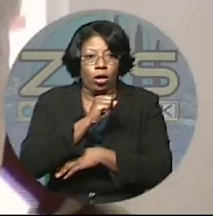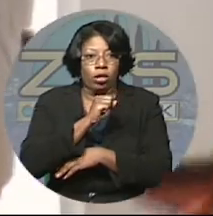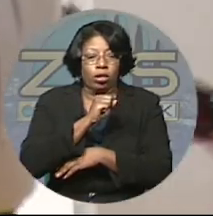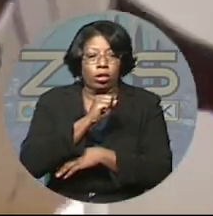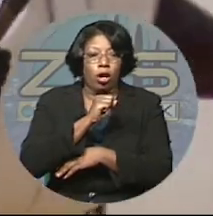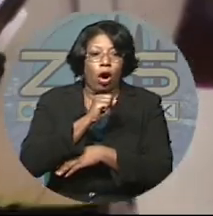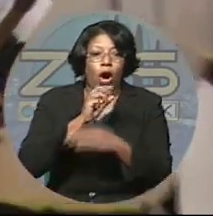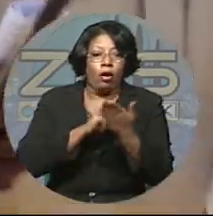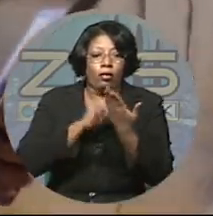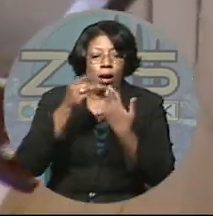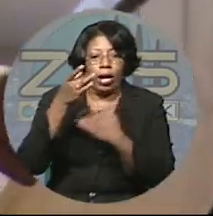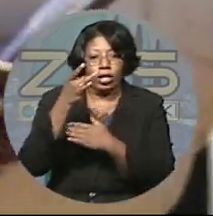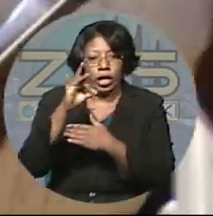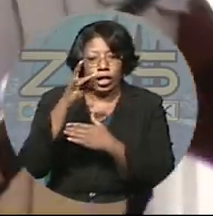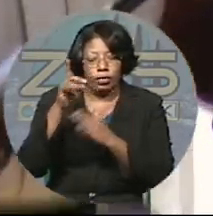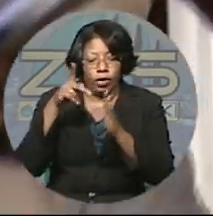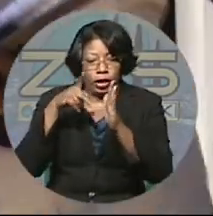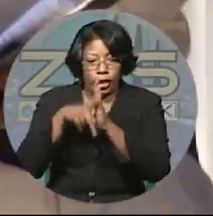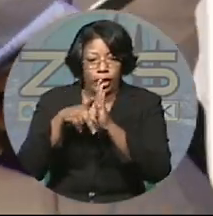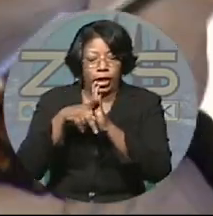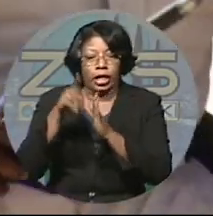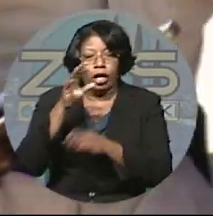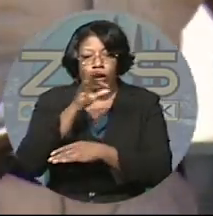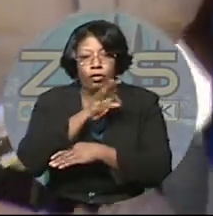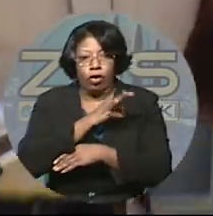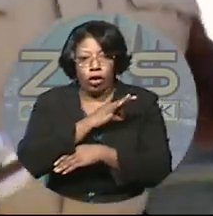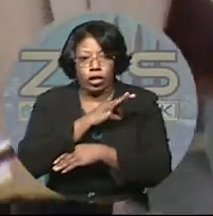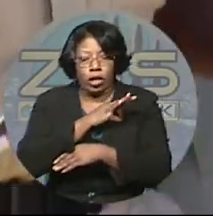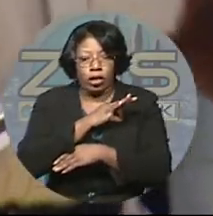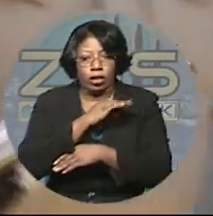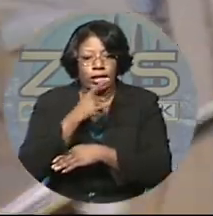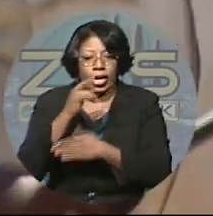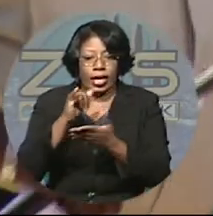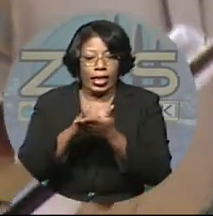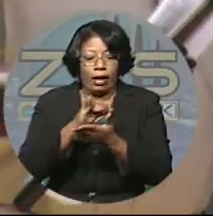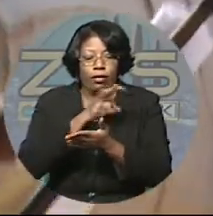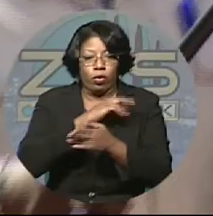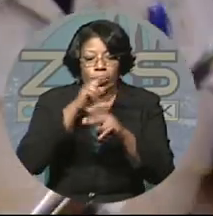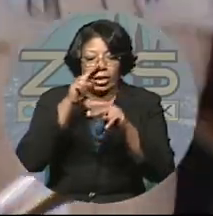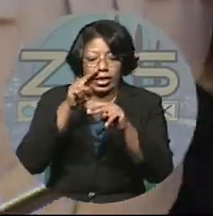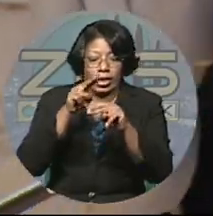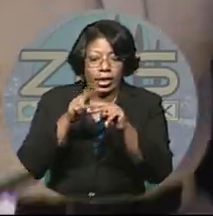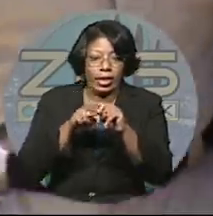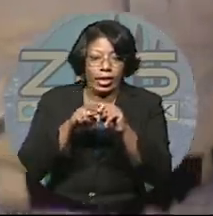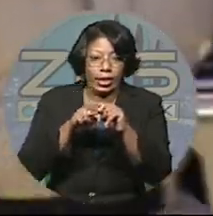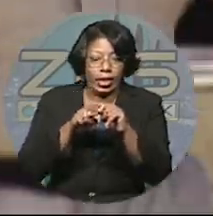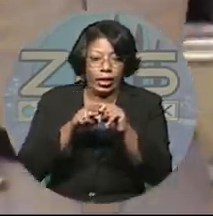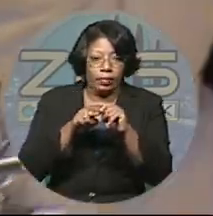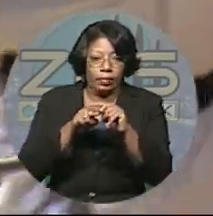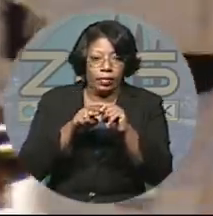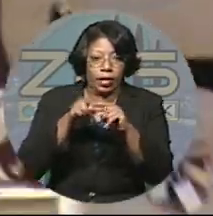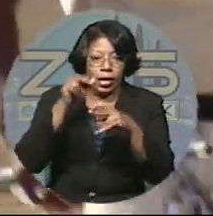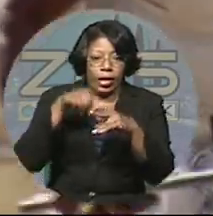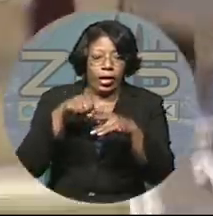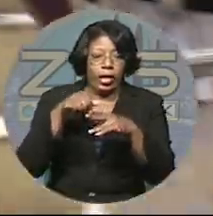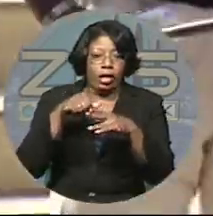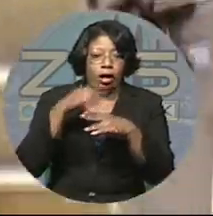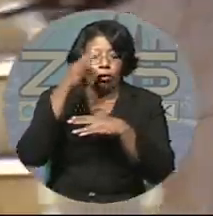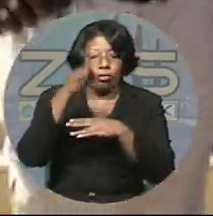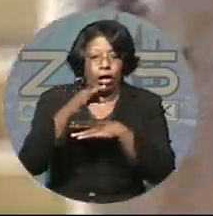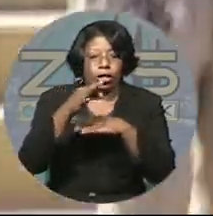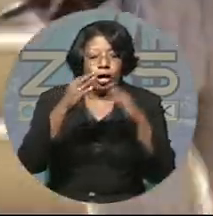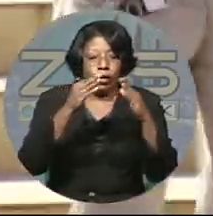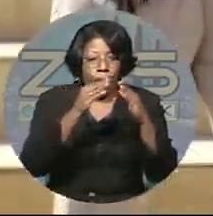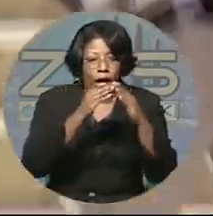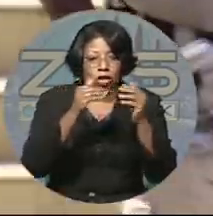murder of Alfred Ferguson. Ferguson was, police say, sitting in the front of a residence on West Avenue with another